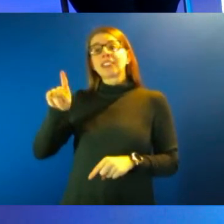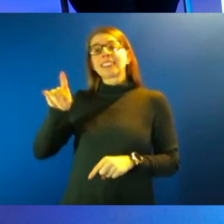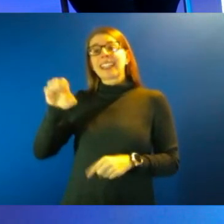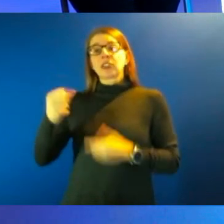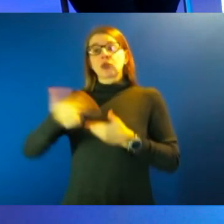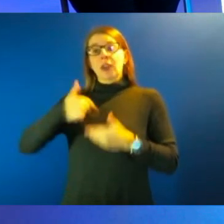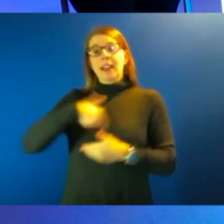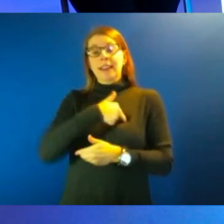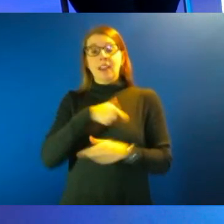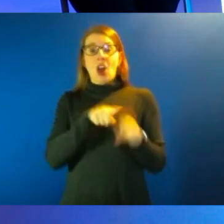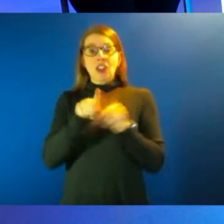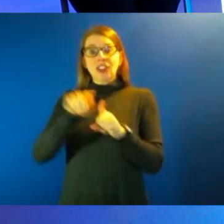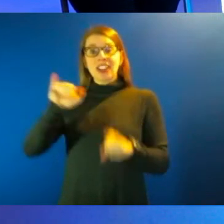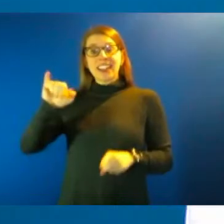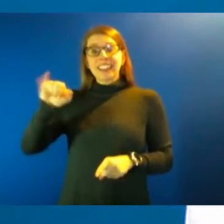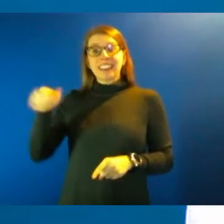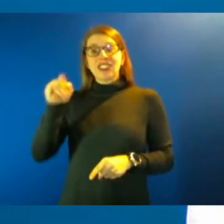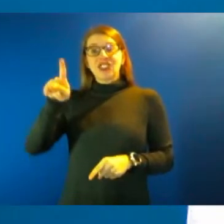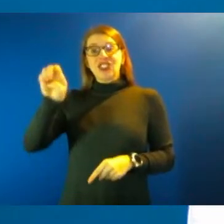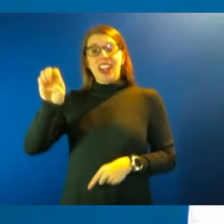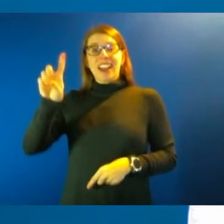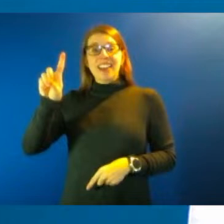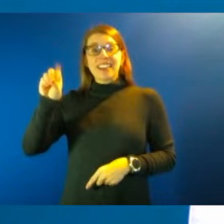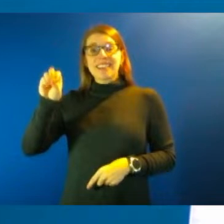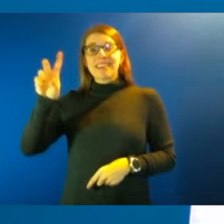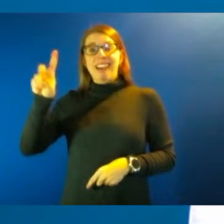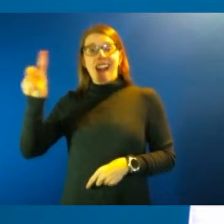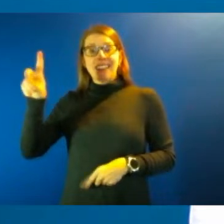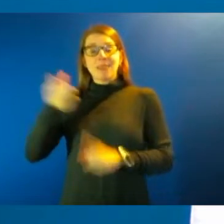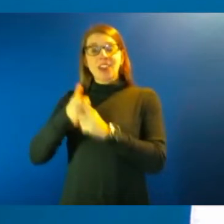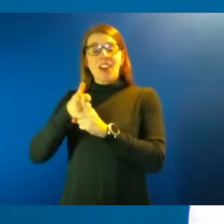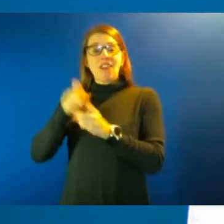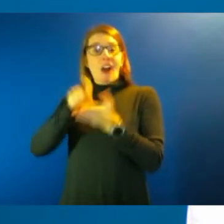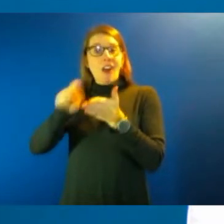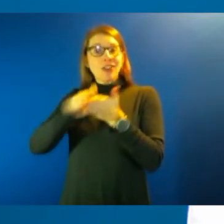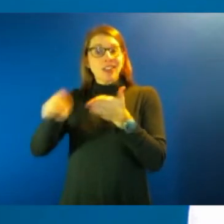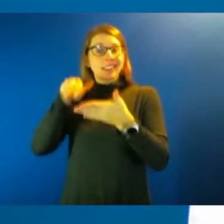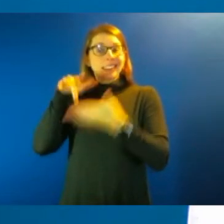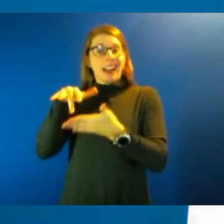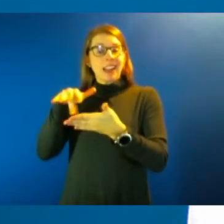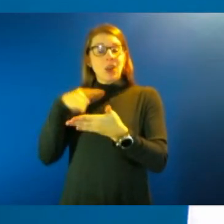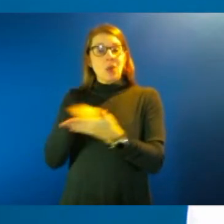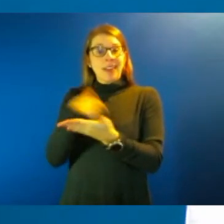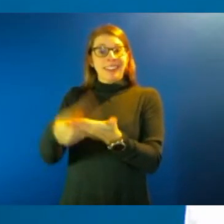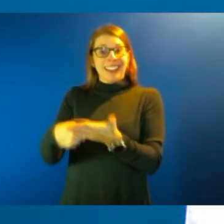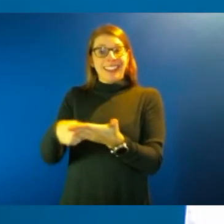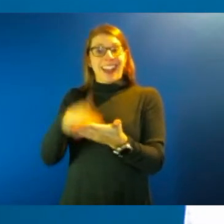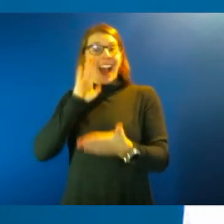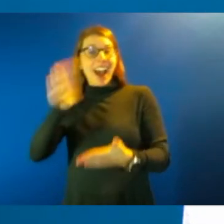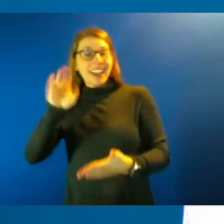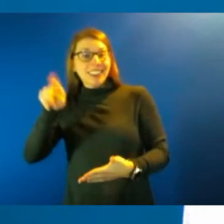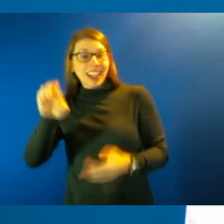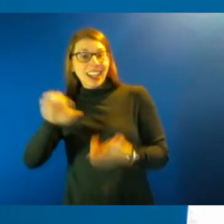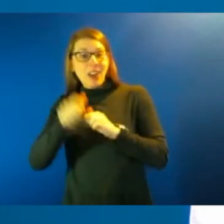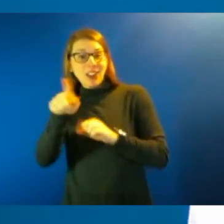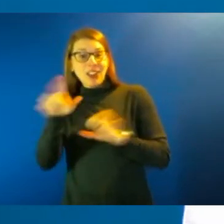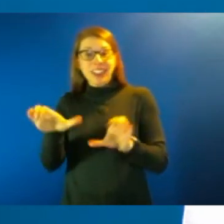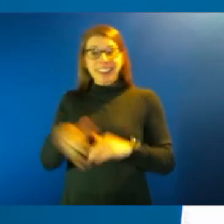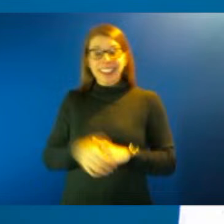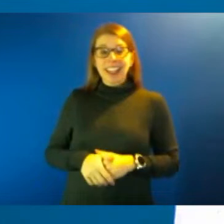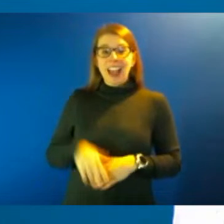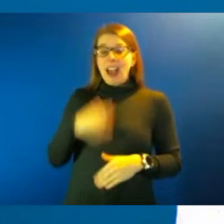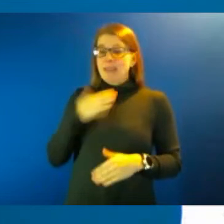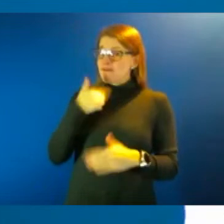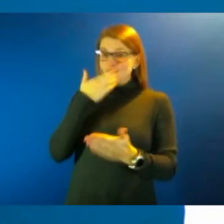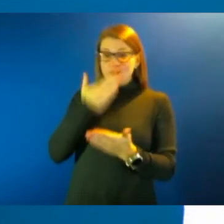have Jake Dodd. He is the one who authored the study that we're going to be talking about. Hey, Jake, how are you? I'm well, thank you for having me. Yeah,